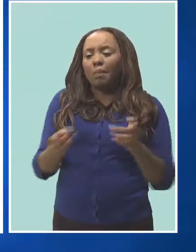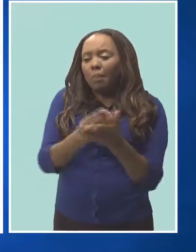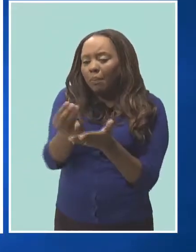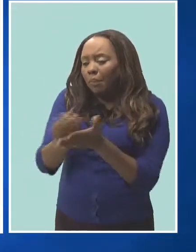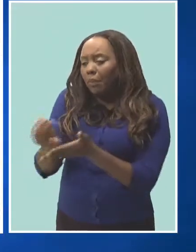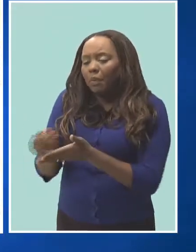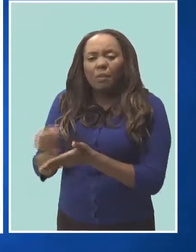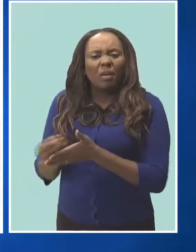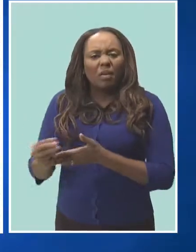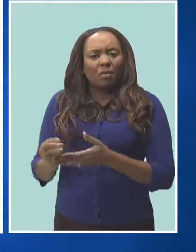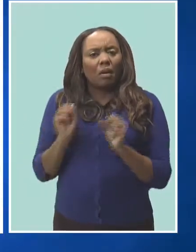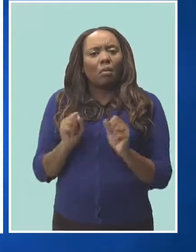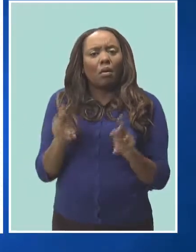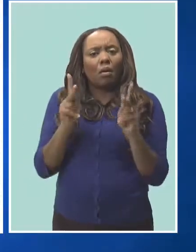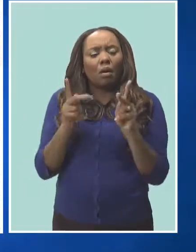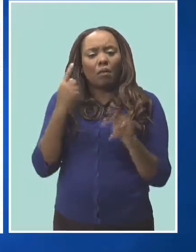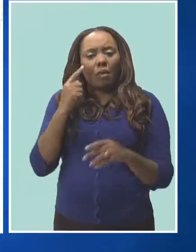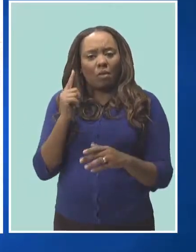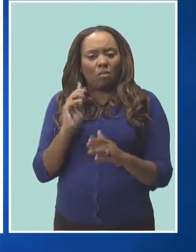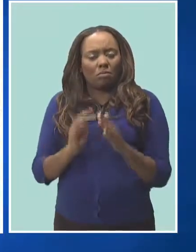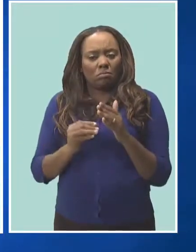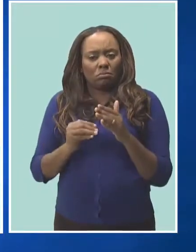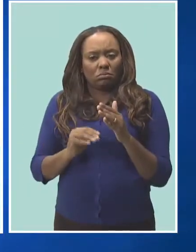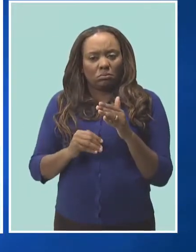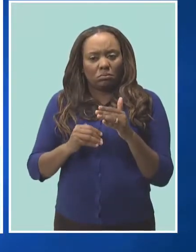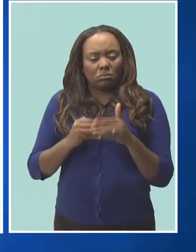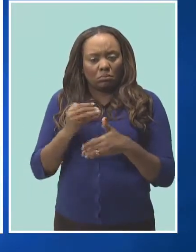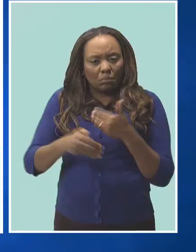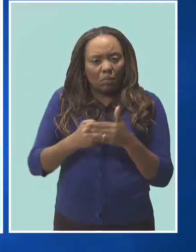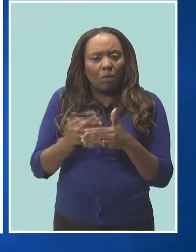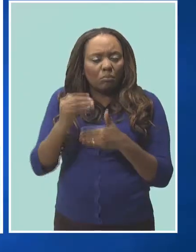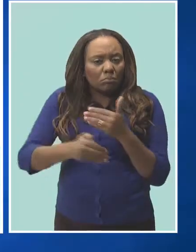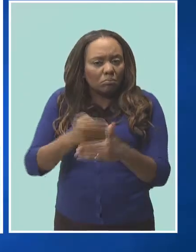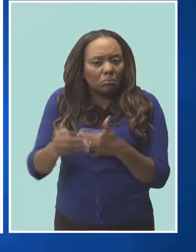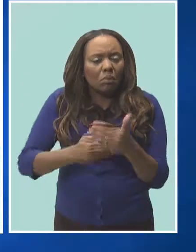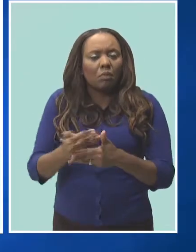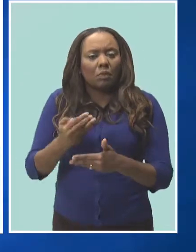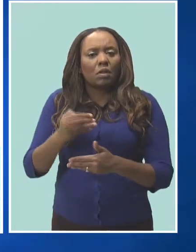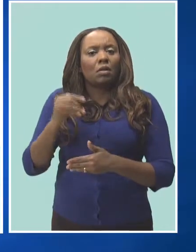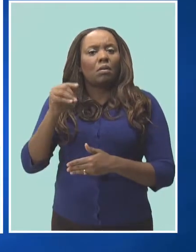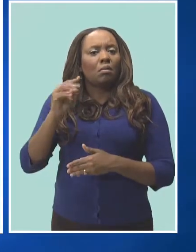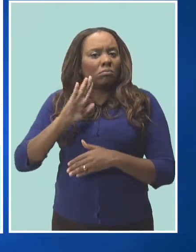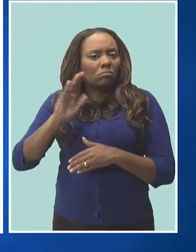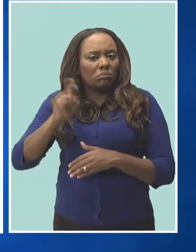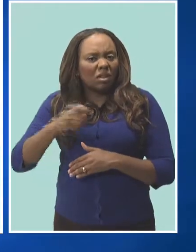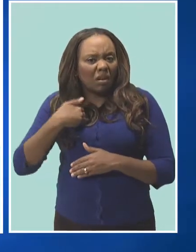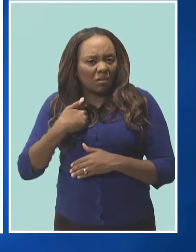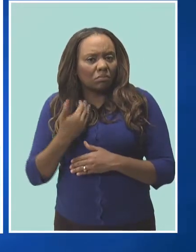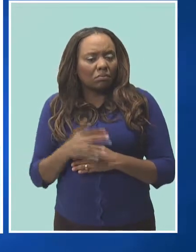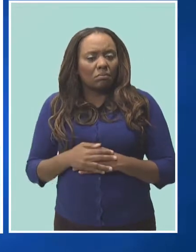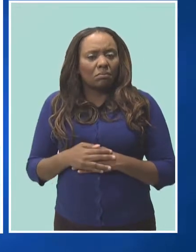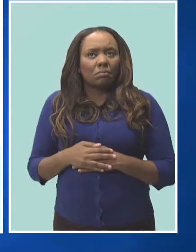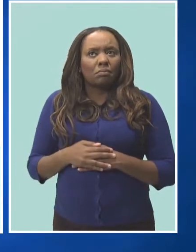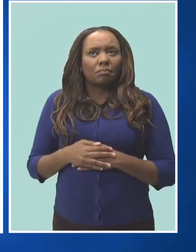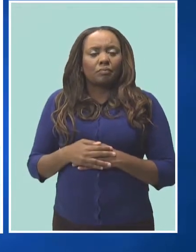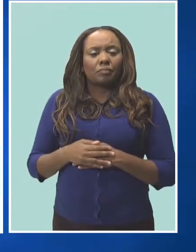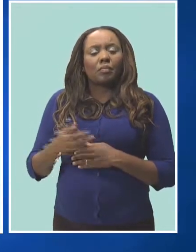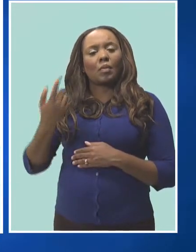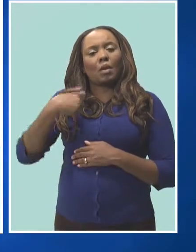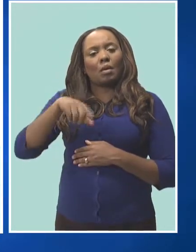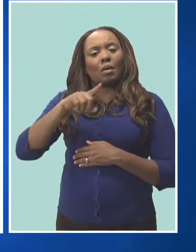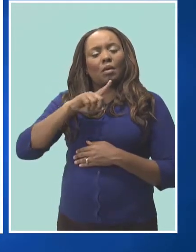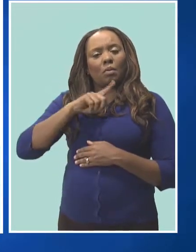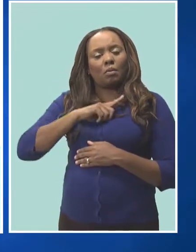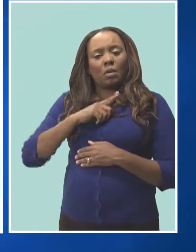opportunity for progression must be afforded to all. We took a decision as a government not simply to decriminalize